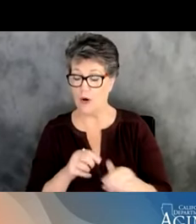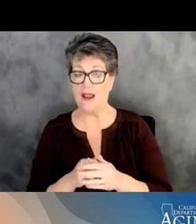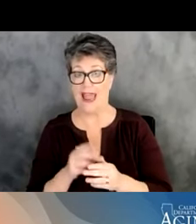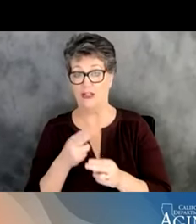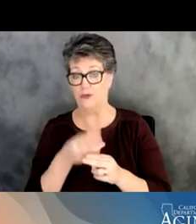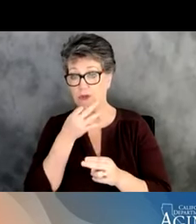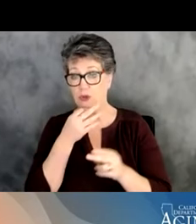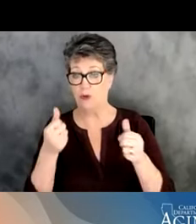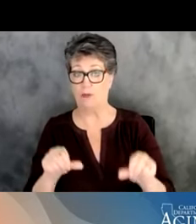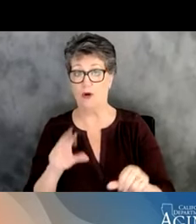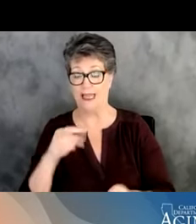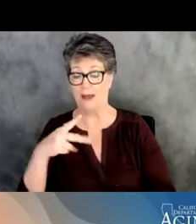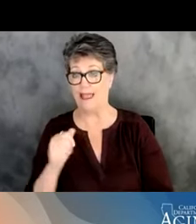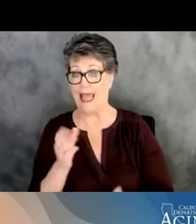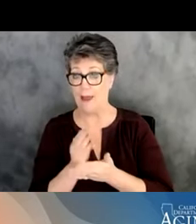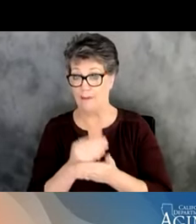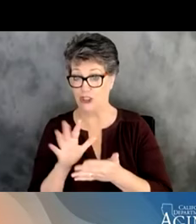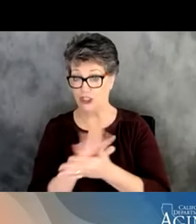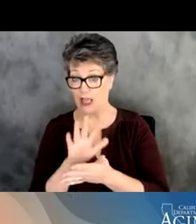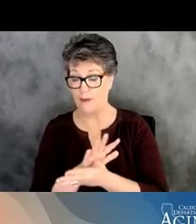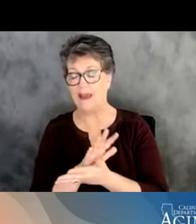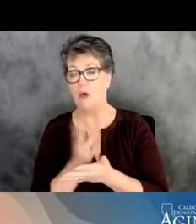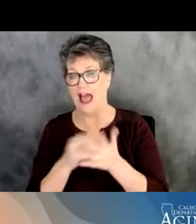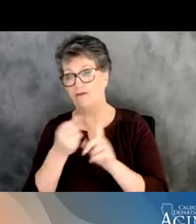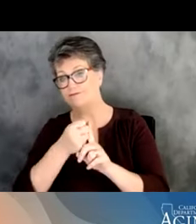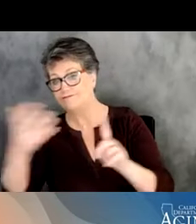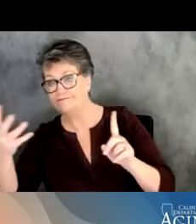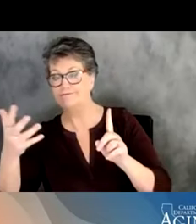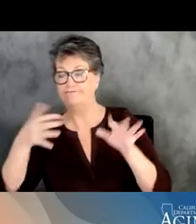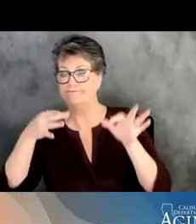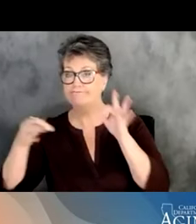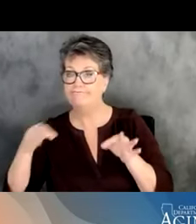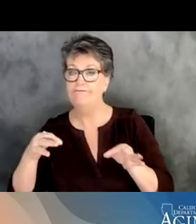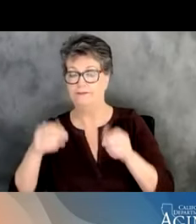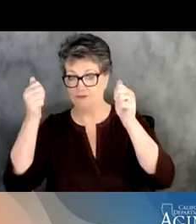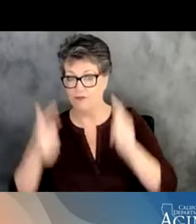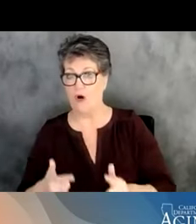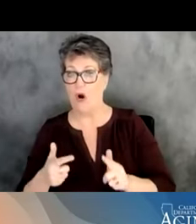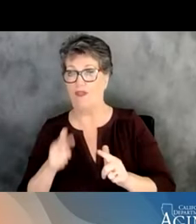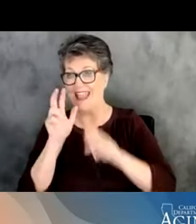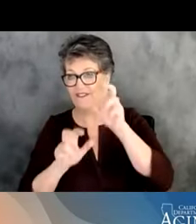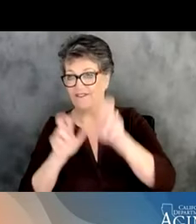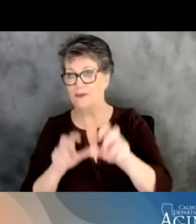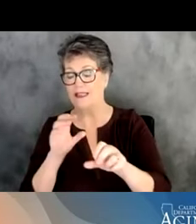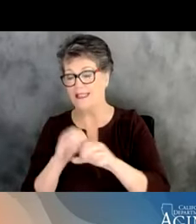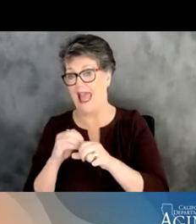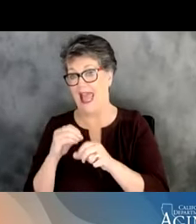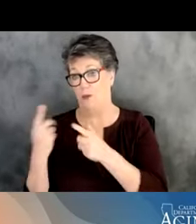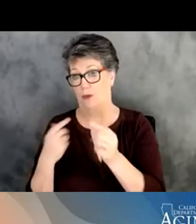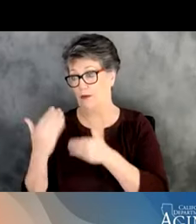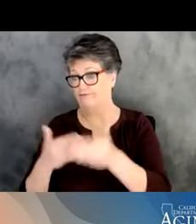MPA budget document to our website, which will have a much fuller version of the investments than the progress that we have